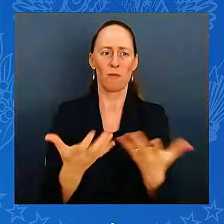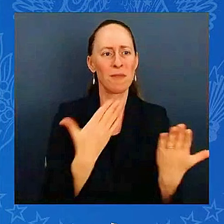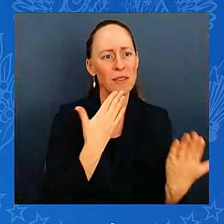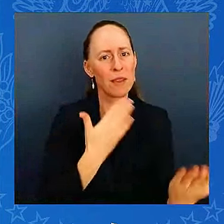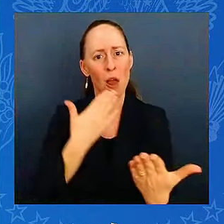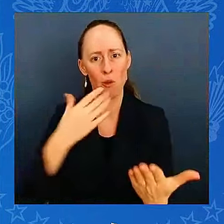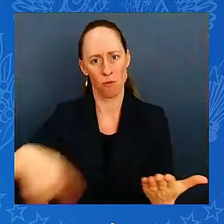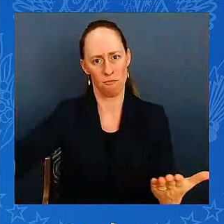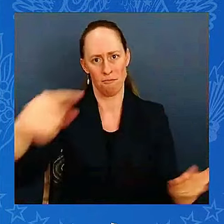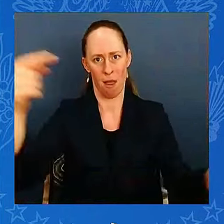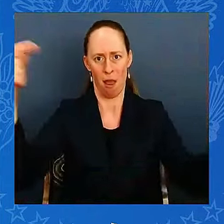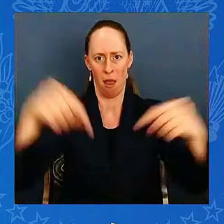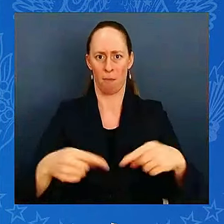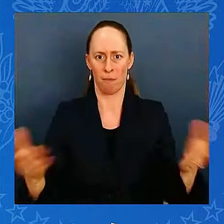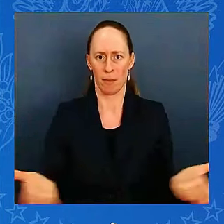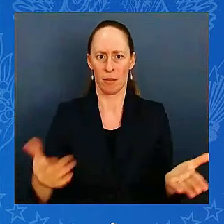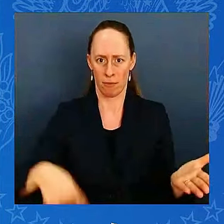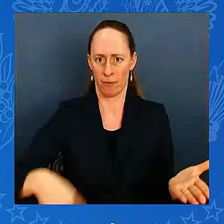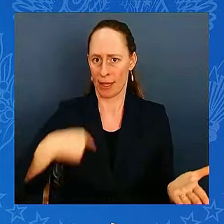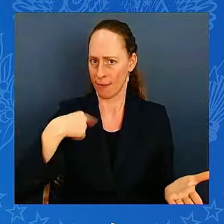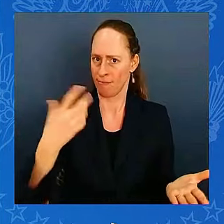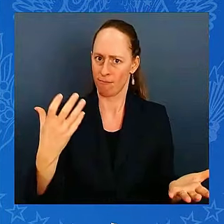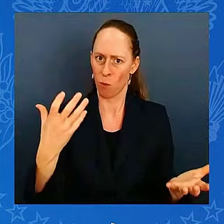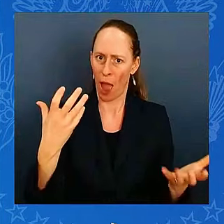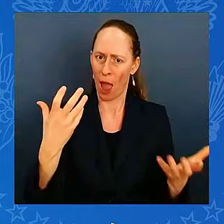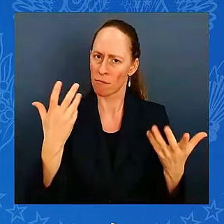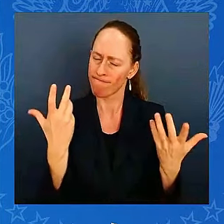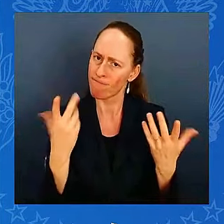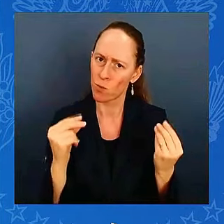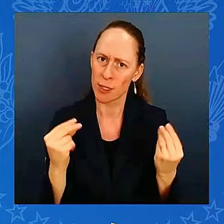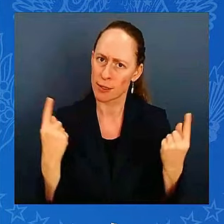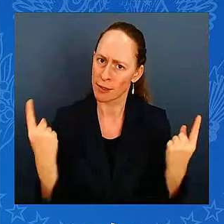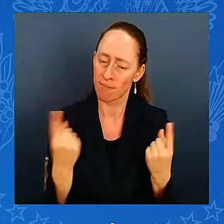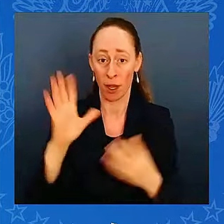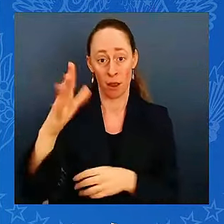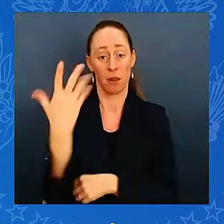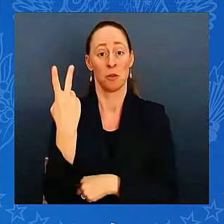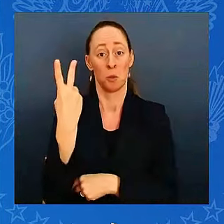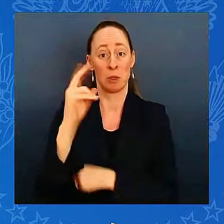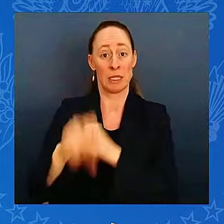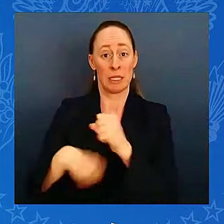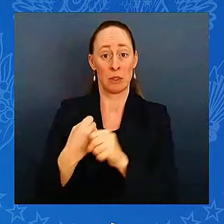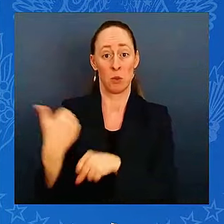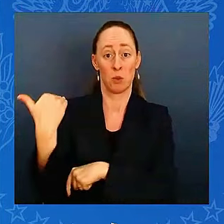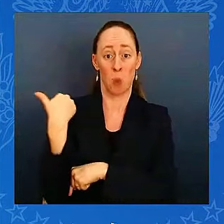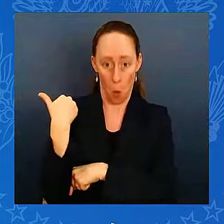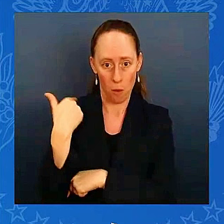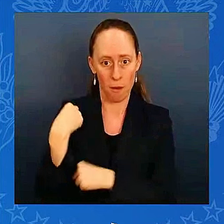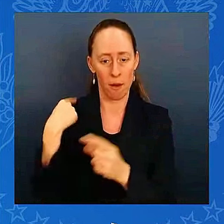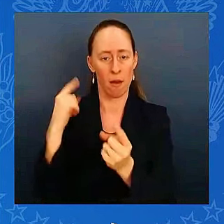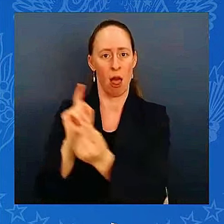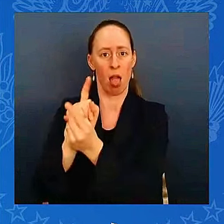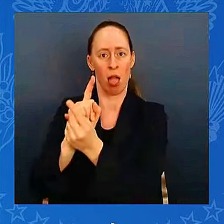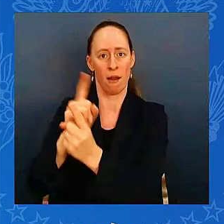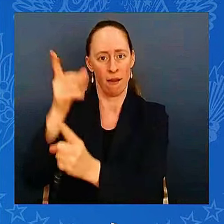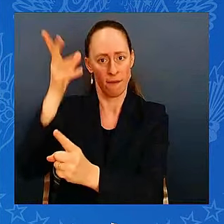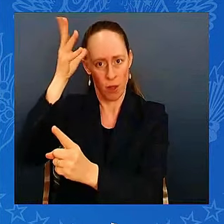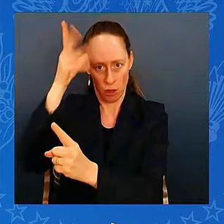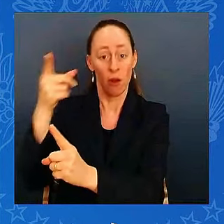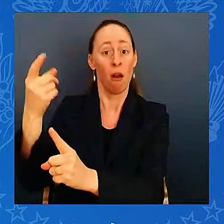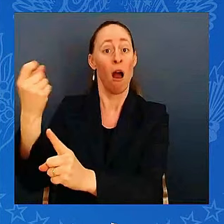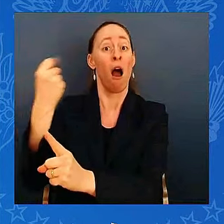a father who I got to meet from a small town here in the United States wrote me a letter about his daughter. Her name was